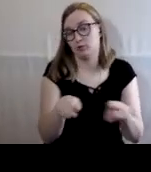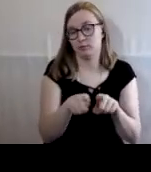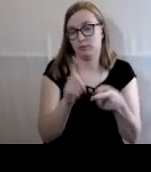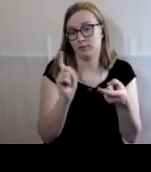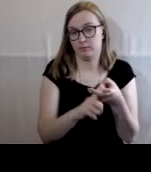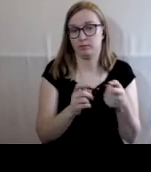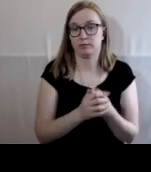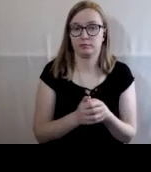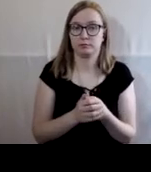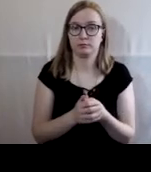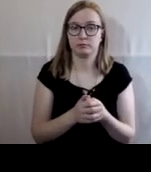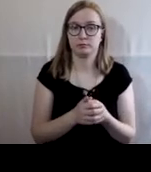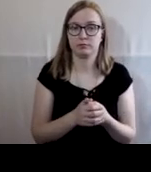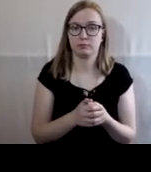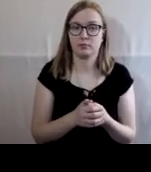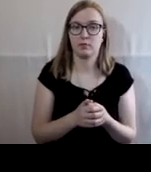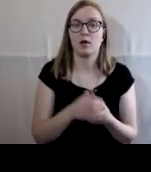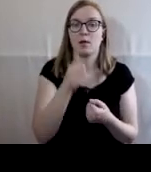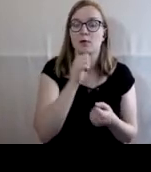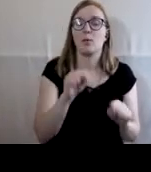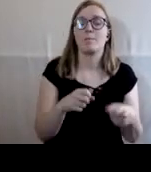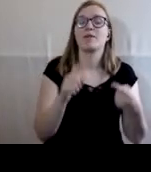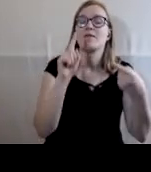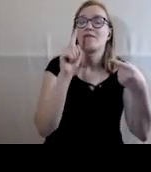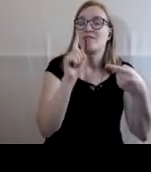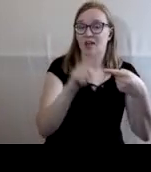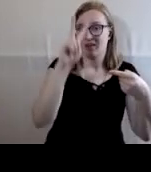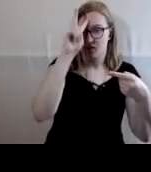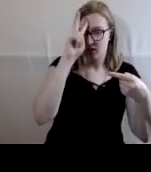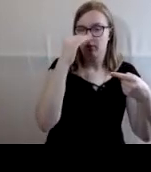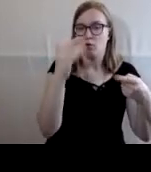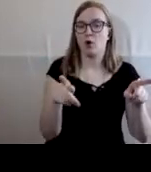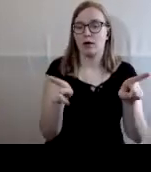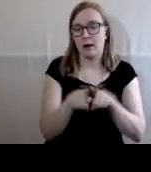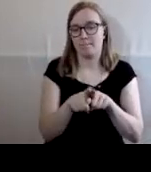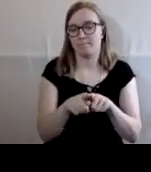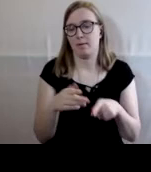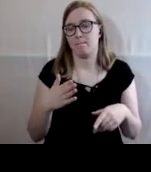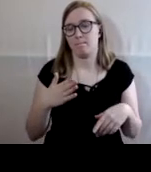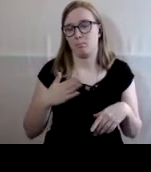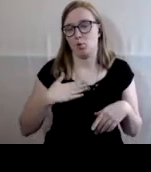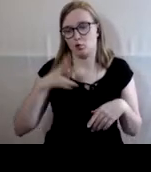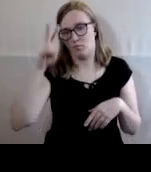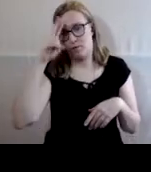English-speaking countries, these countries that outperform your country, but